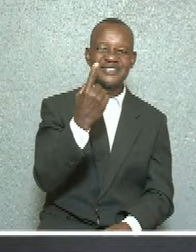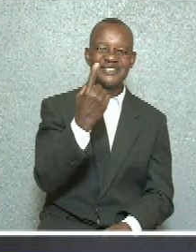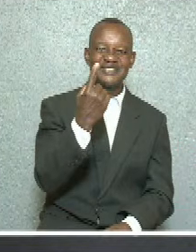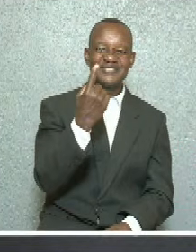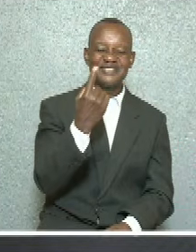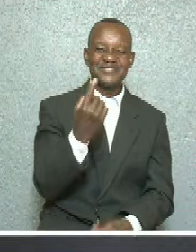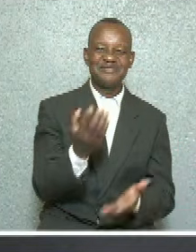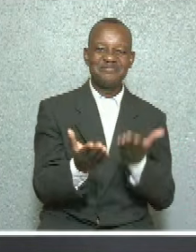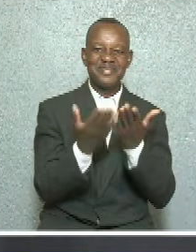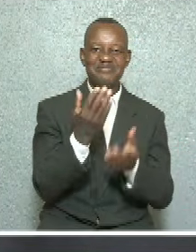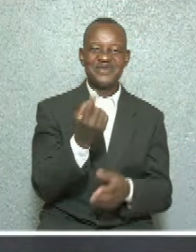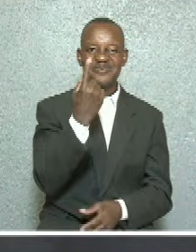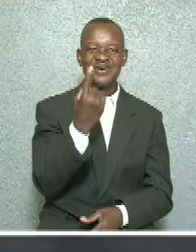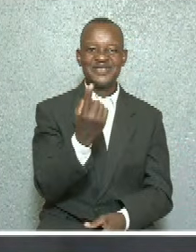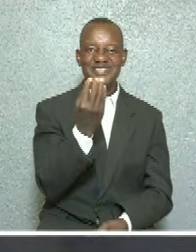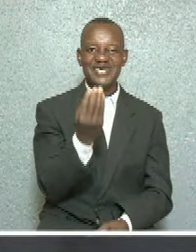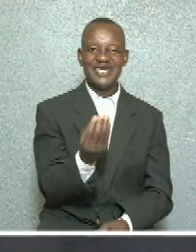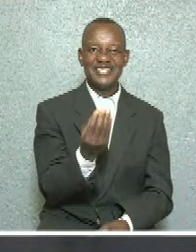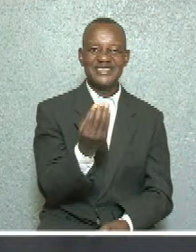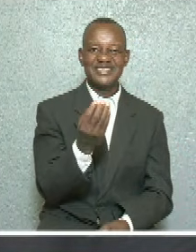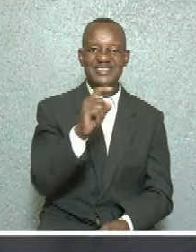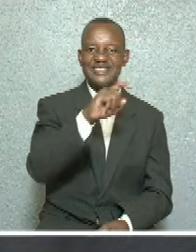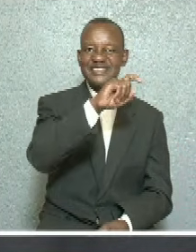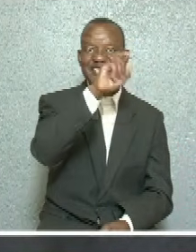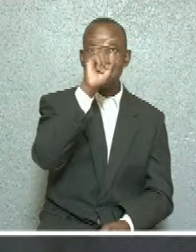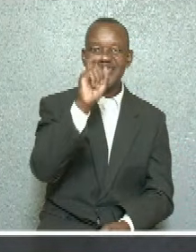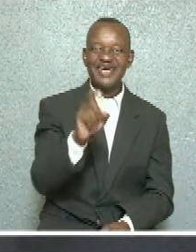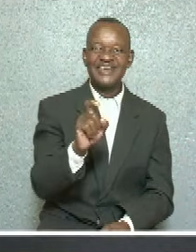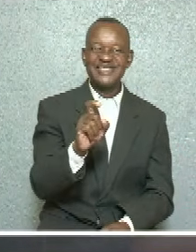I'll start with you. How to become a prime